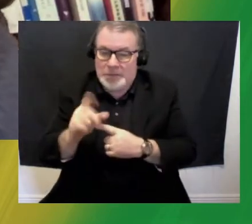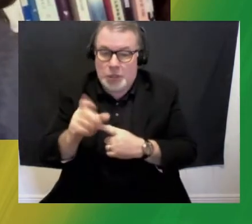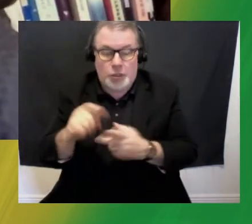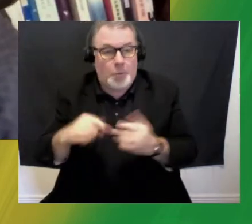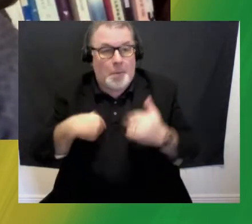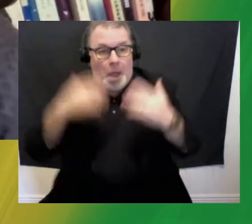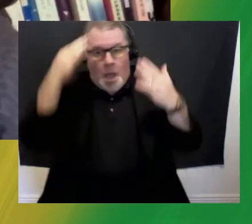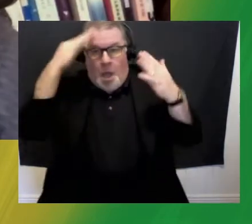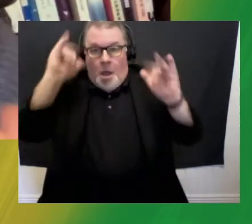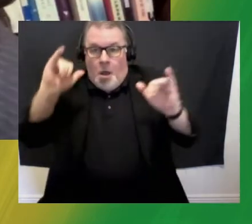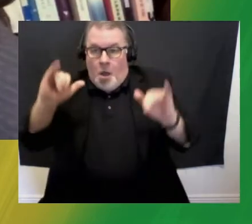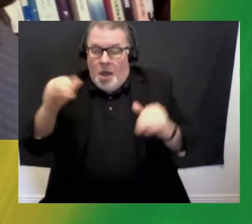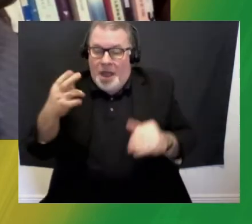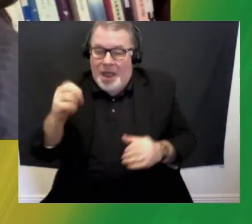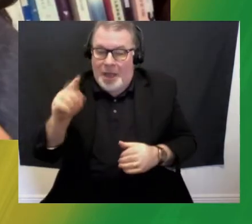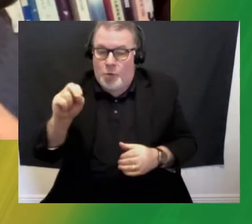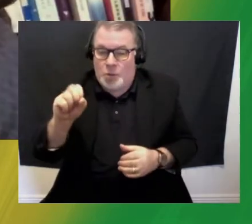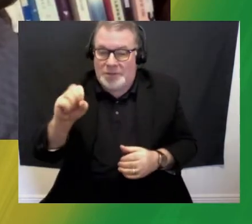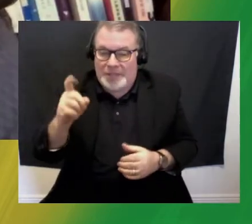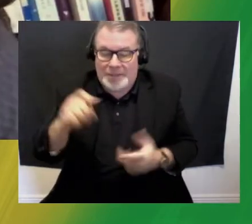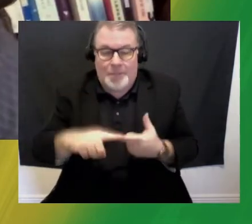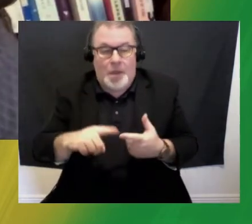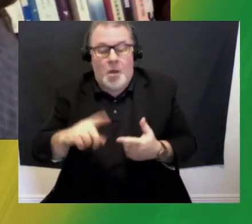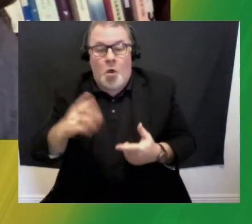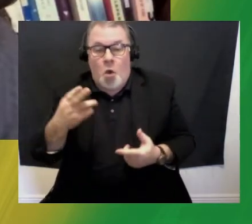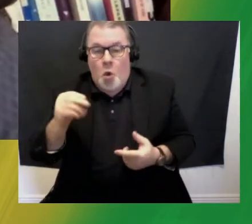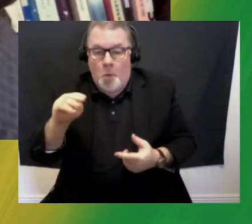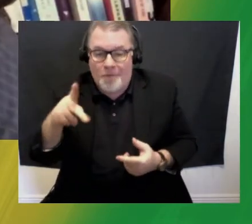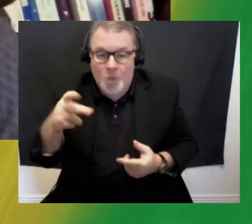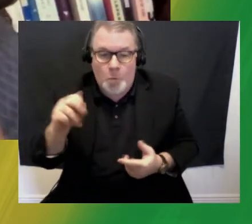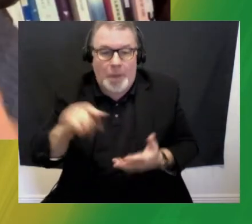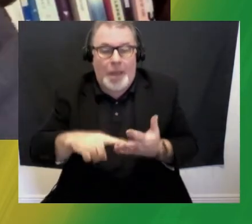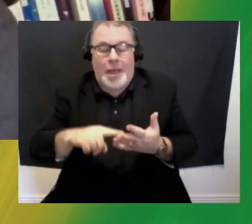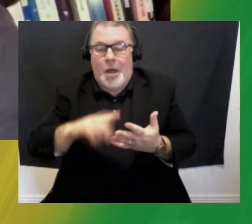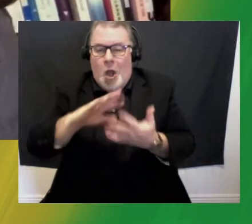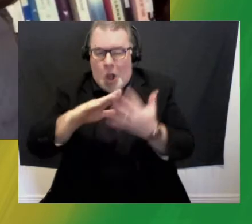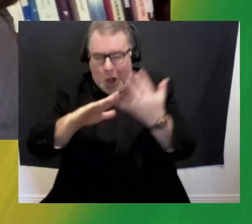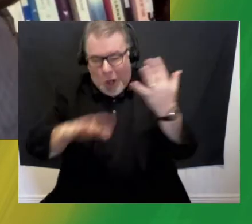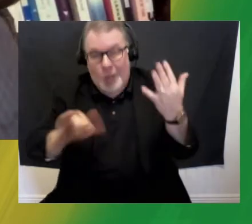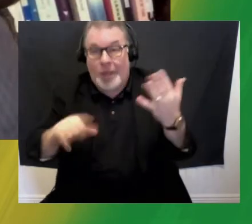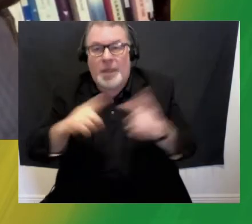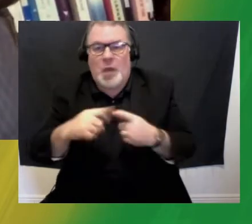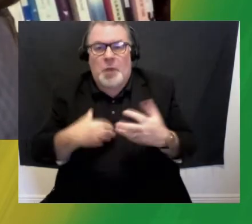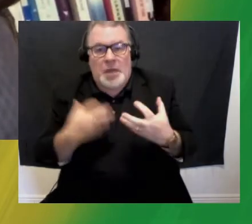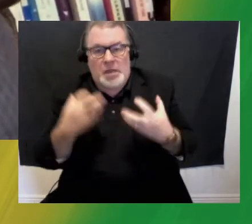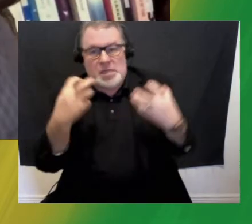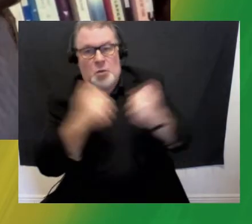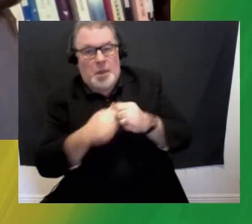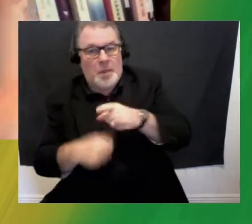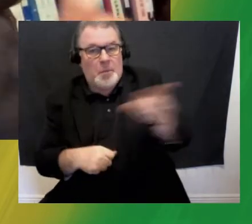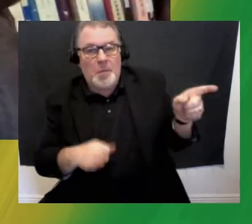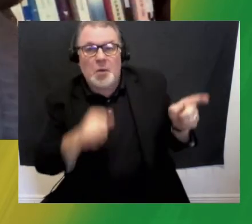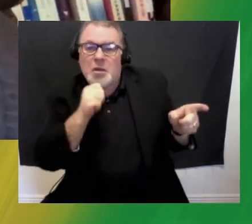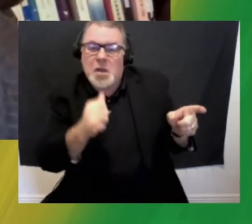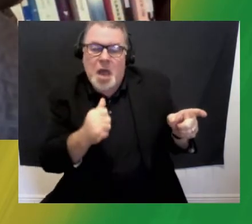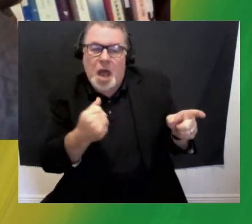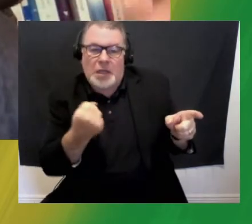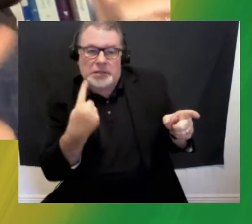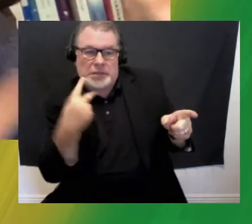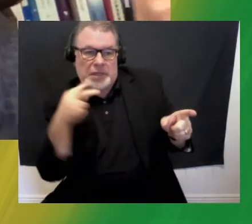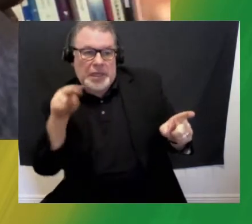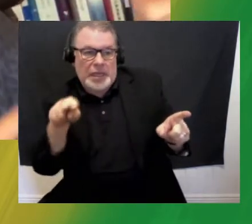about heterosexism, homophobia, transphobia, all these injustices. And then we get real pissy with the people that don't see what we see, but we didn't see